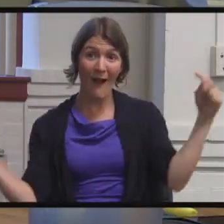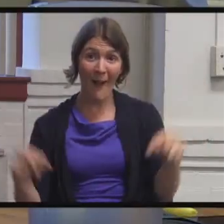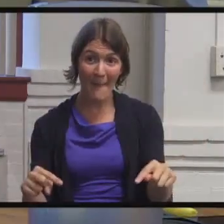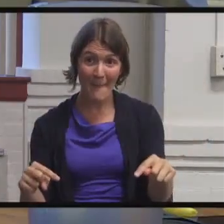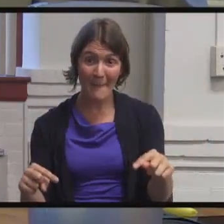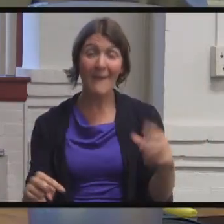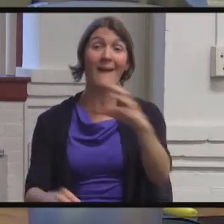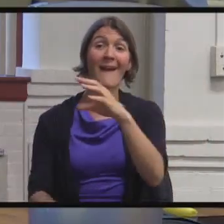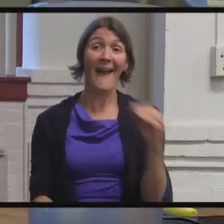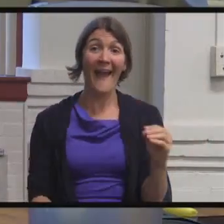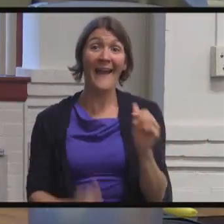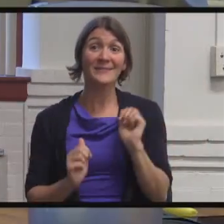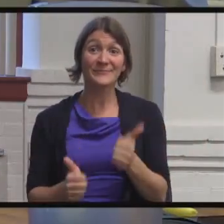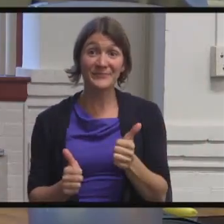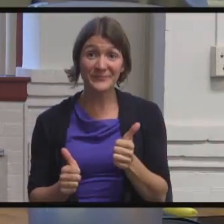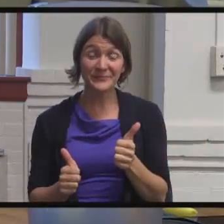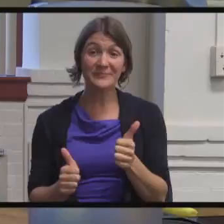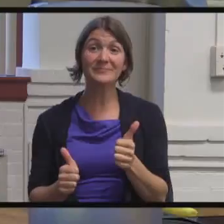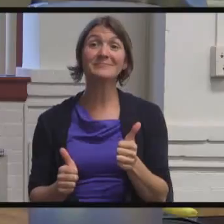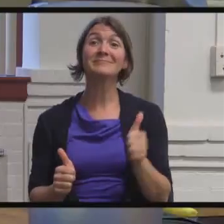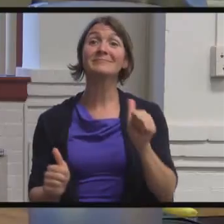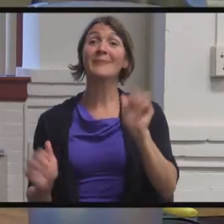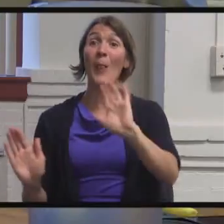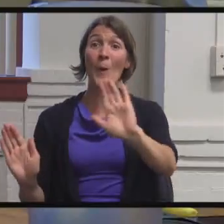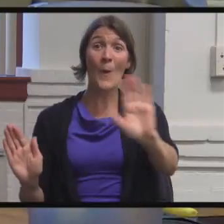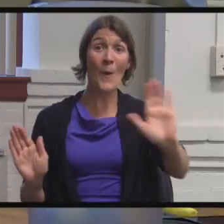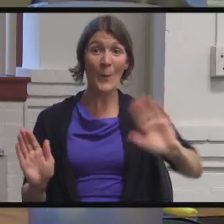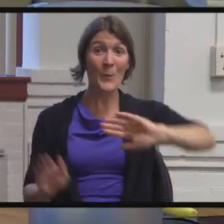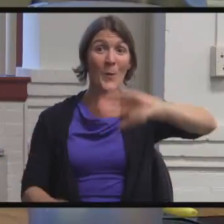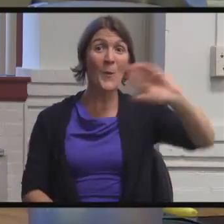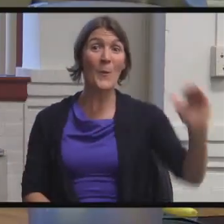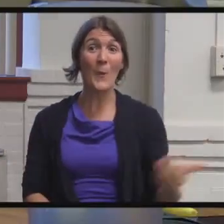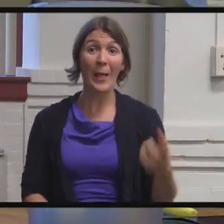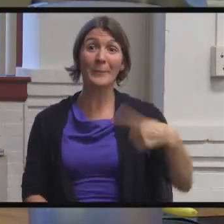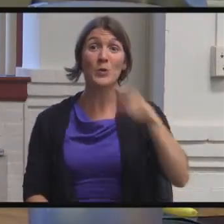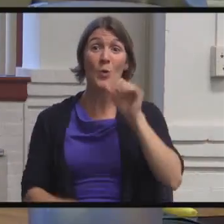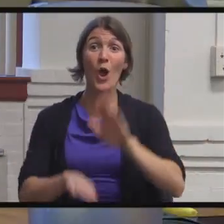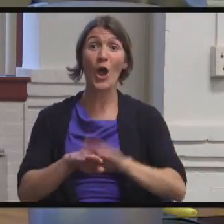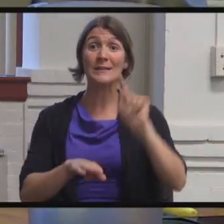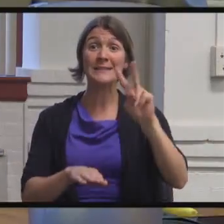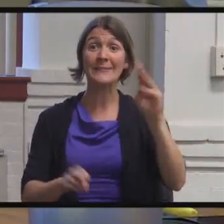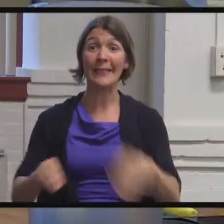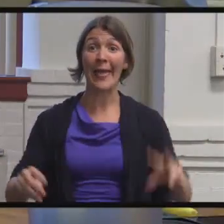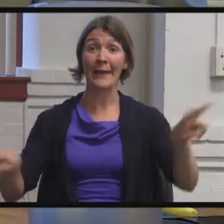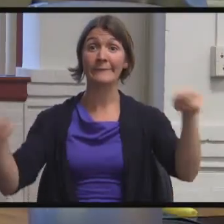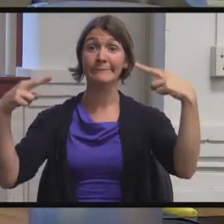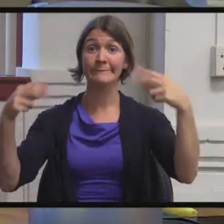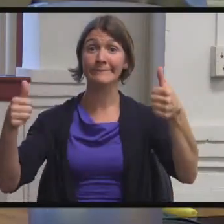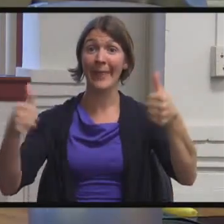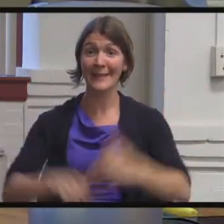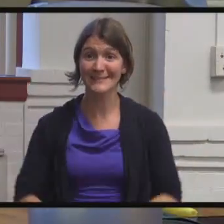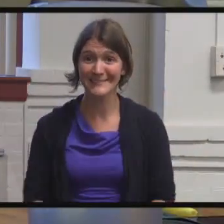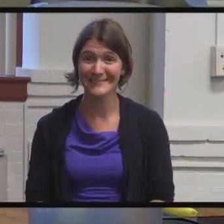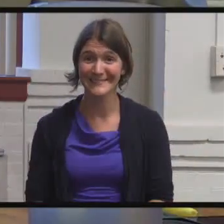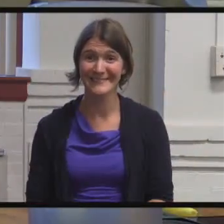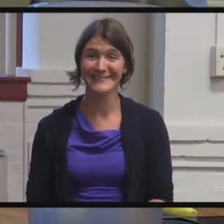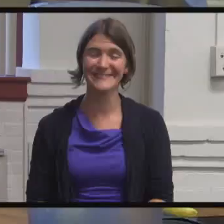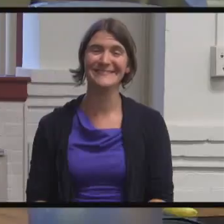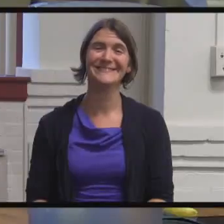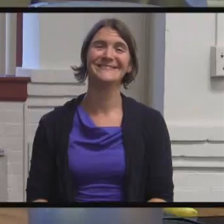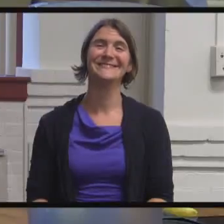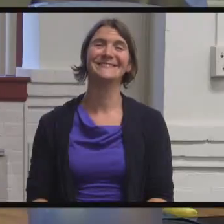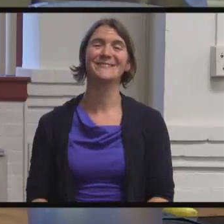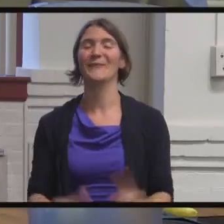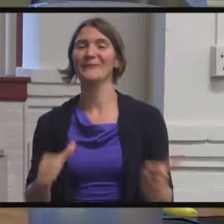also want to greet and welcome everybody who's watching us on television. The